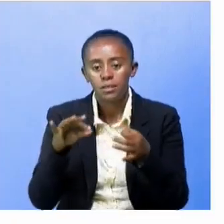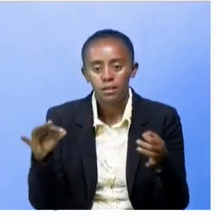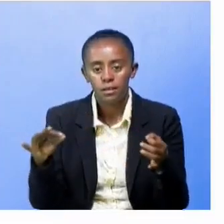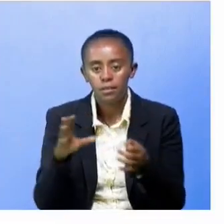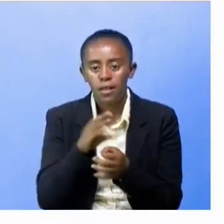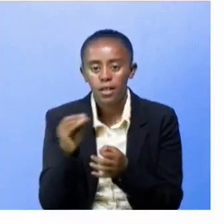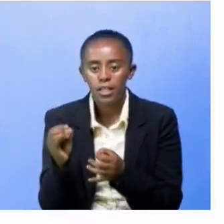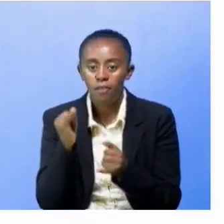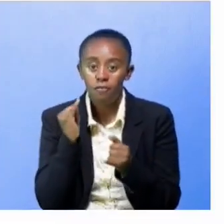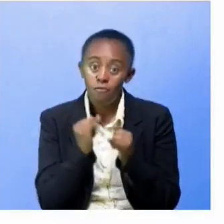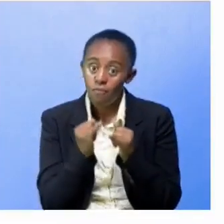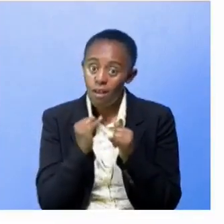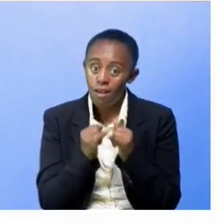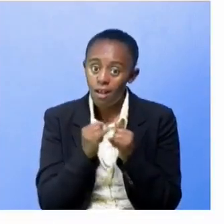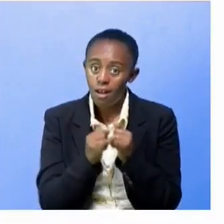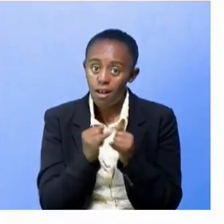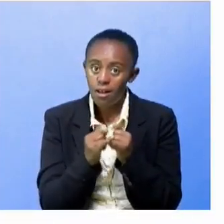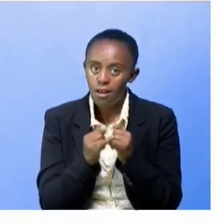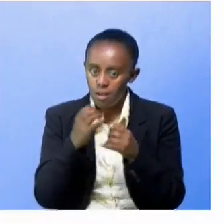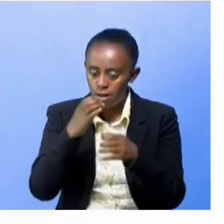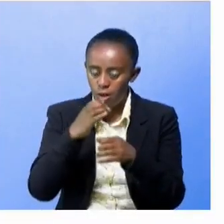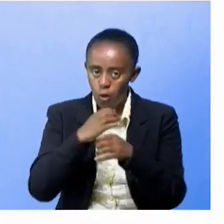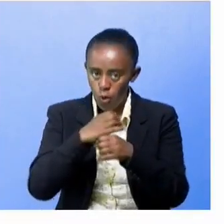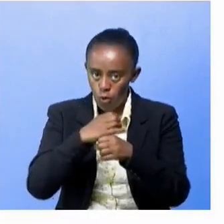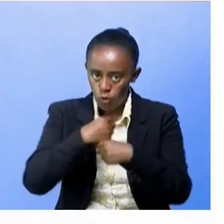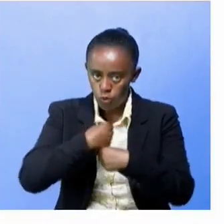And finally, concluding